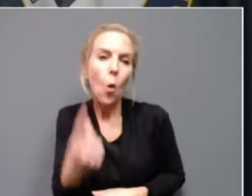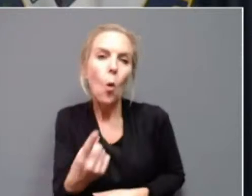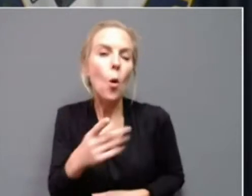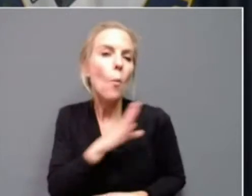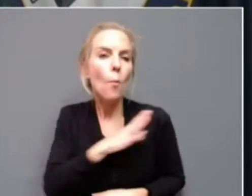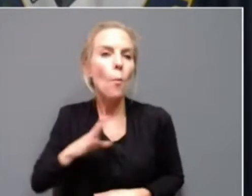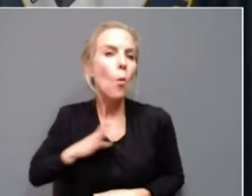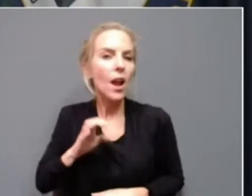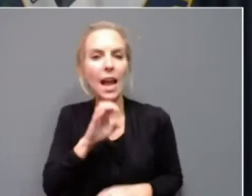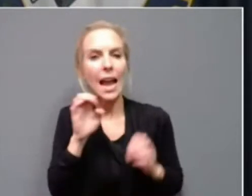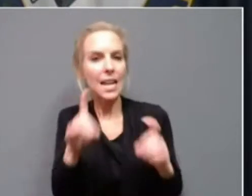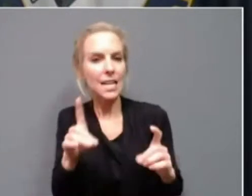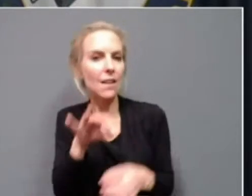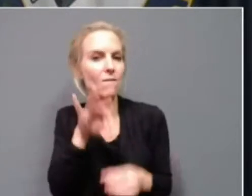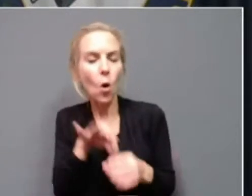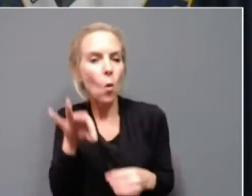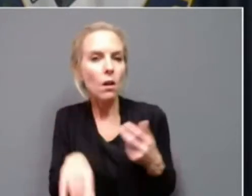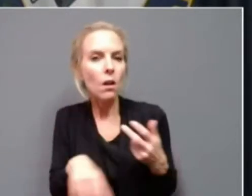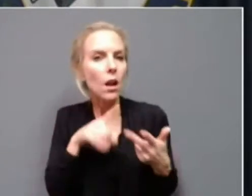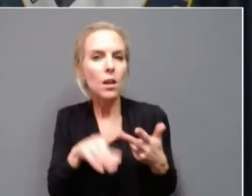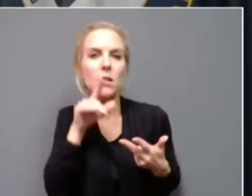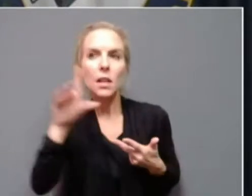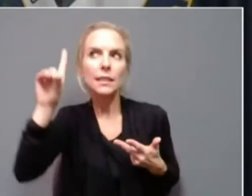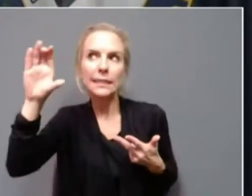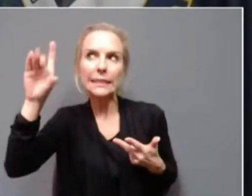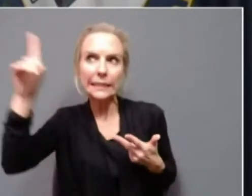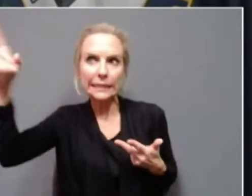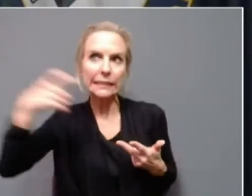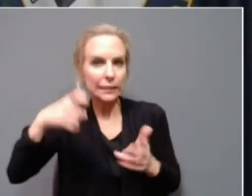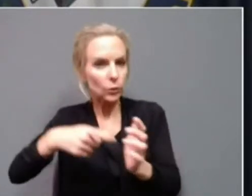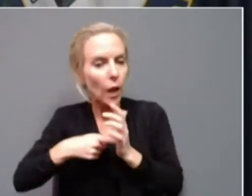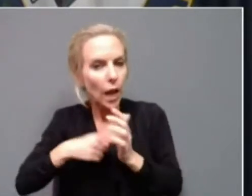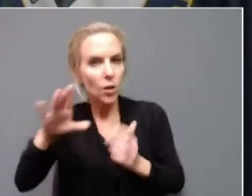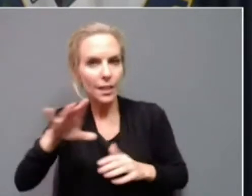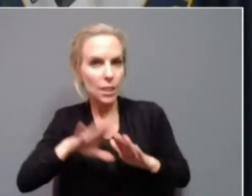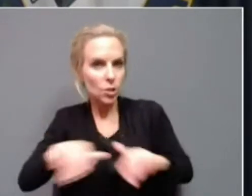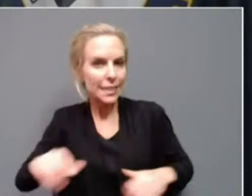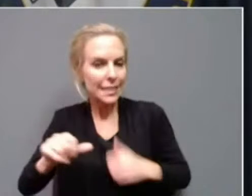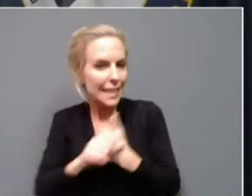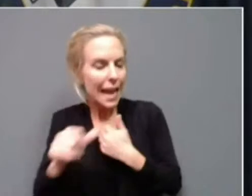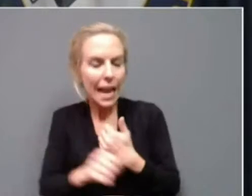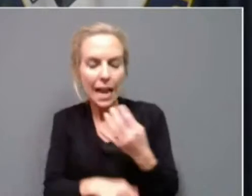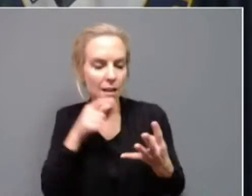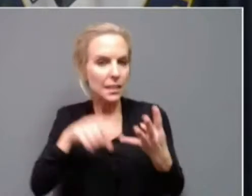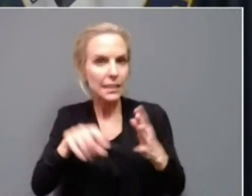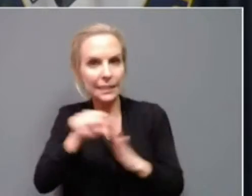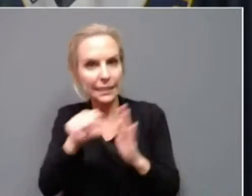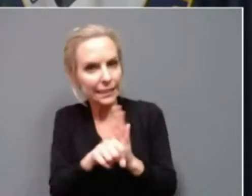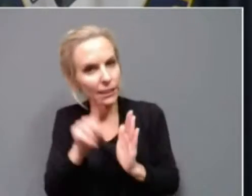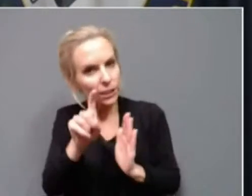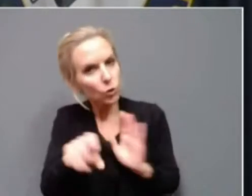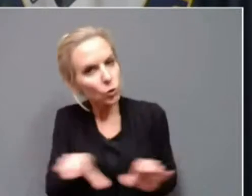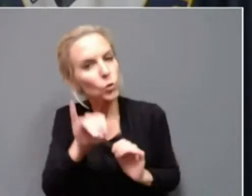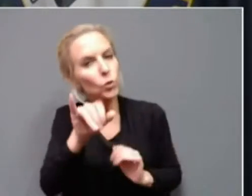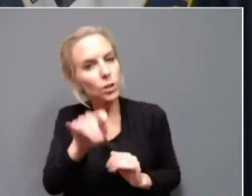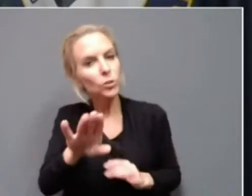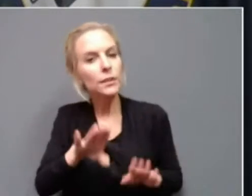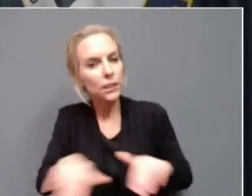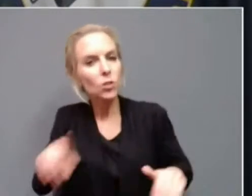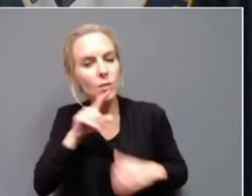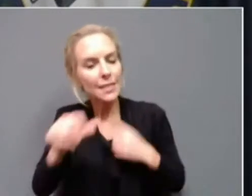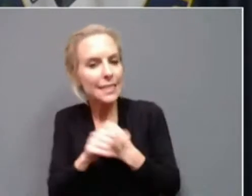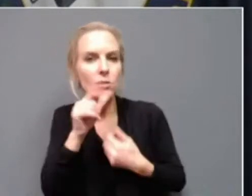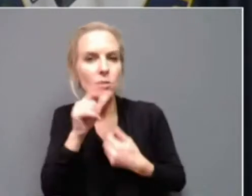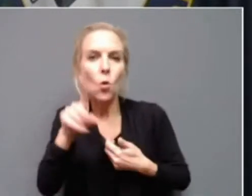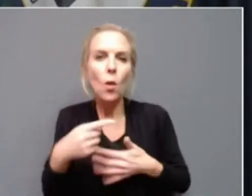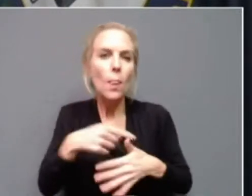having voted on it. It's not just the CDC saying you need to do it or your kids are in danger. It's not just the state saying you need to do it or your kids are in danger. It's not just the local